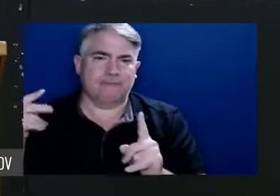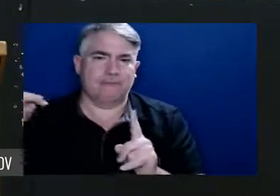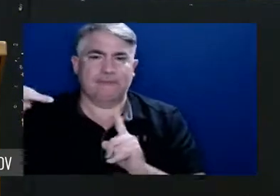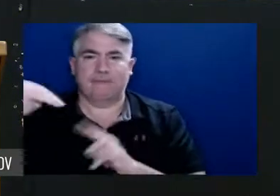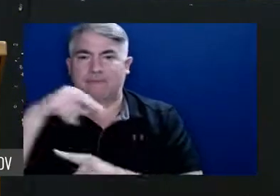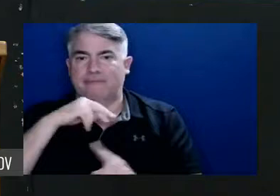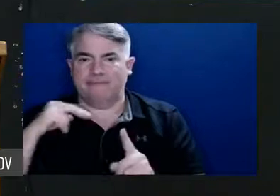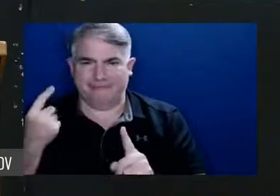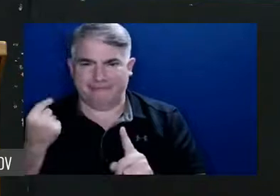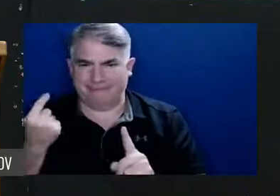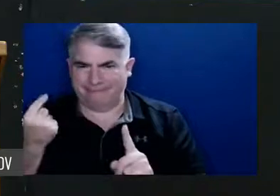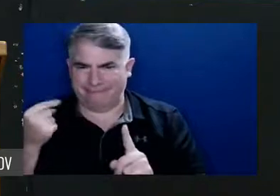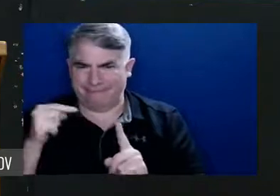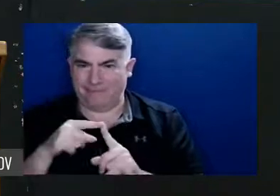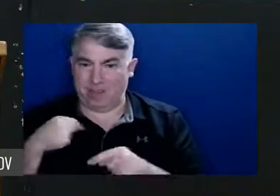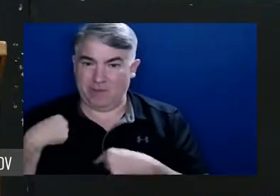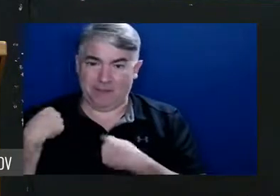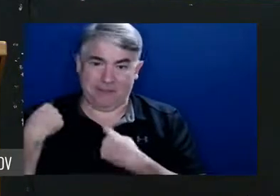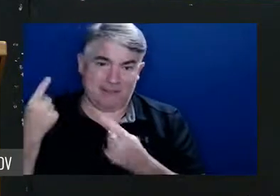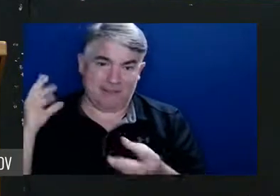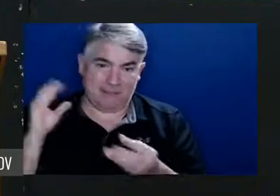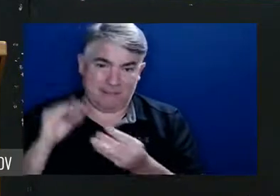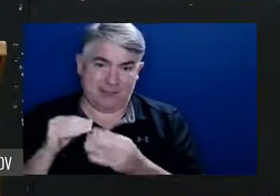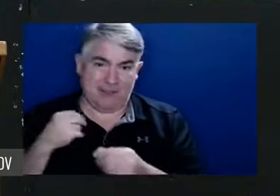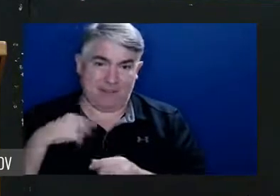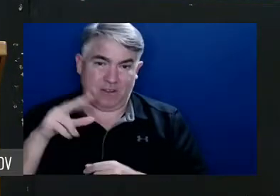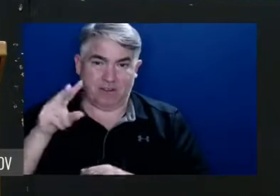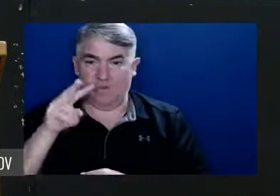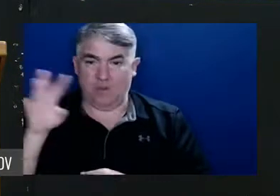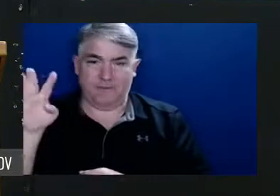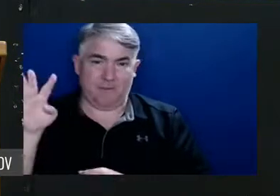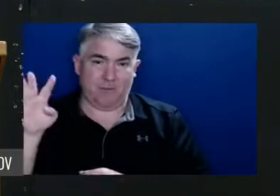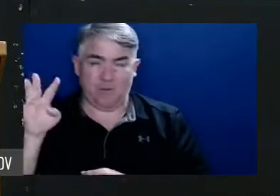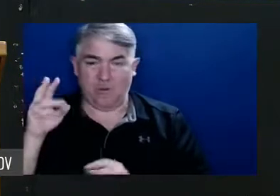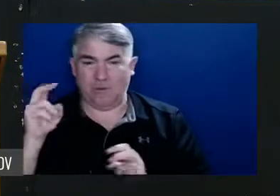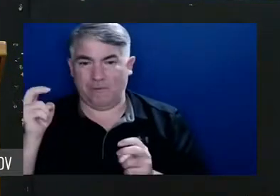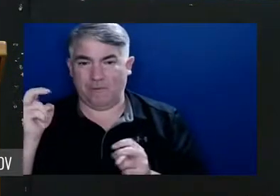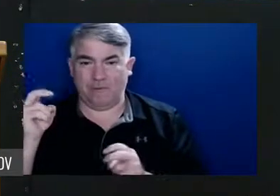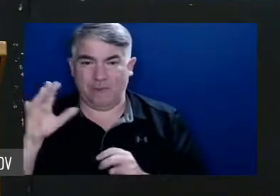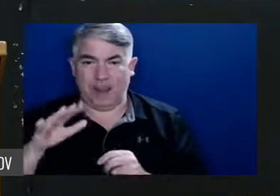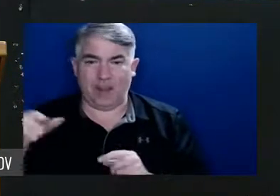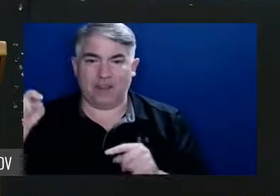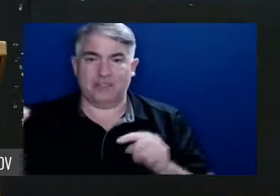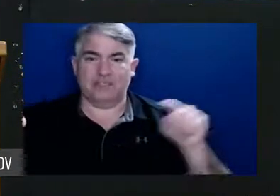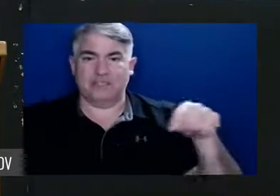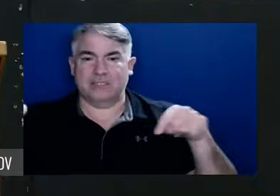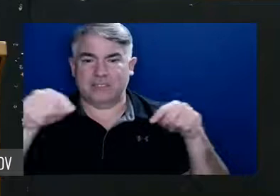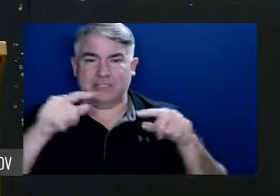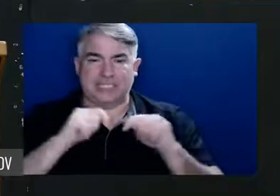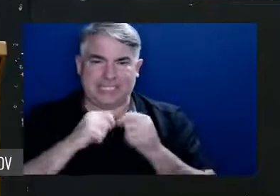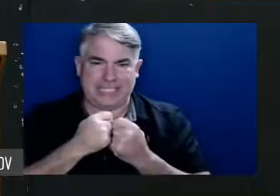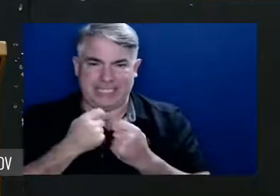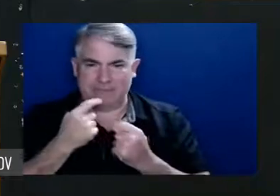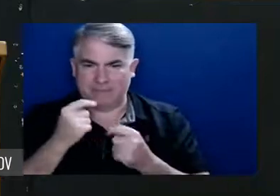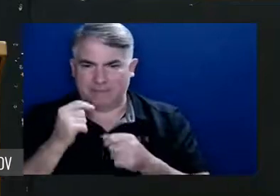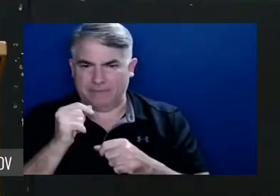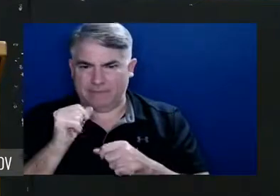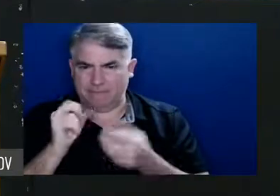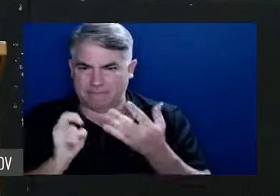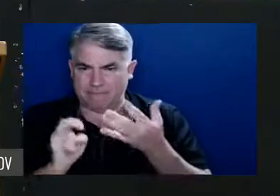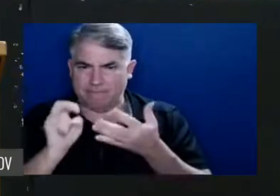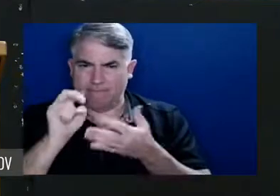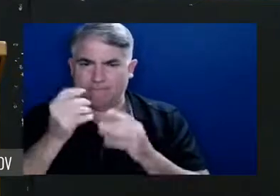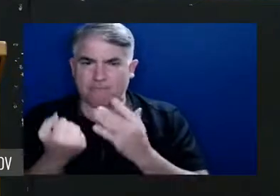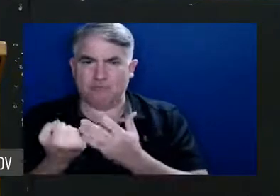repair on the backside of this. And the team that's working on it is ranking those hazards based on the level of kind of risk to